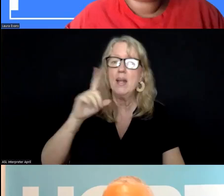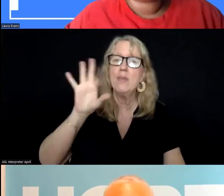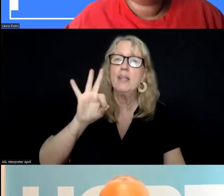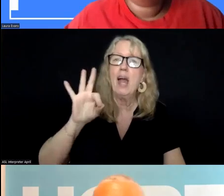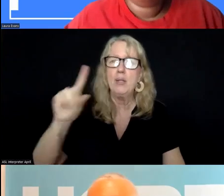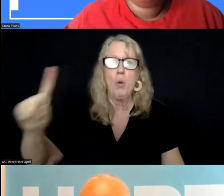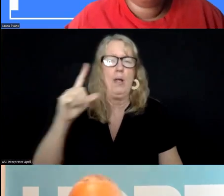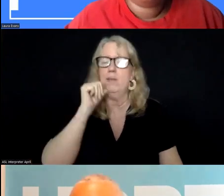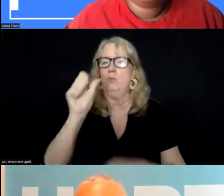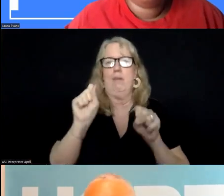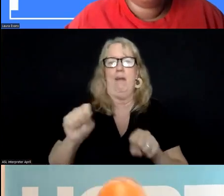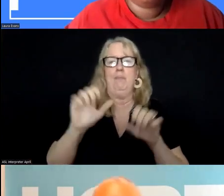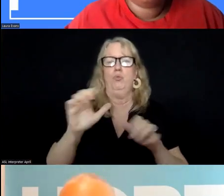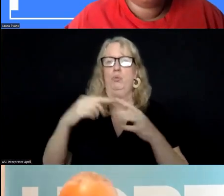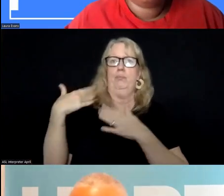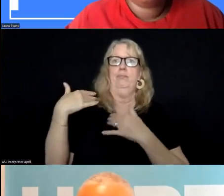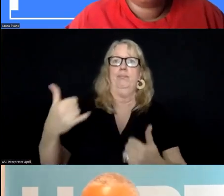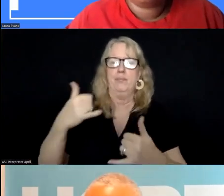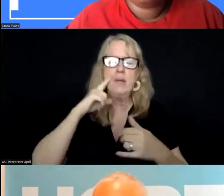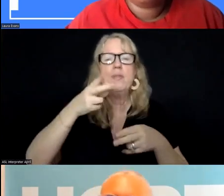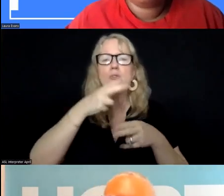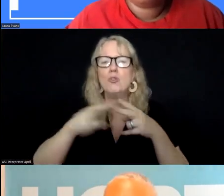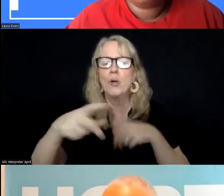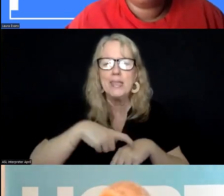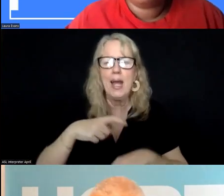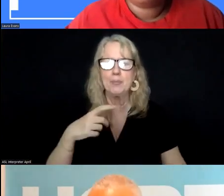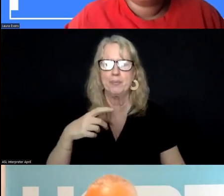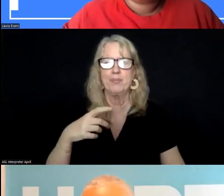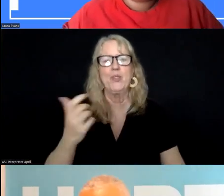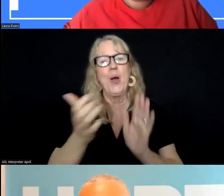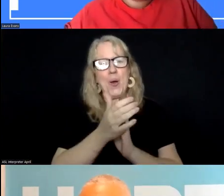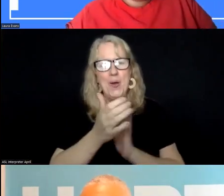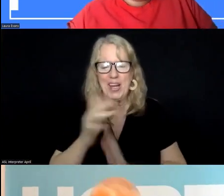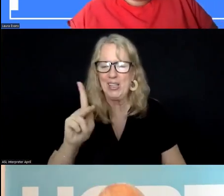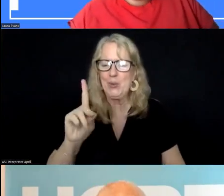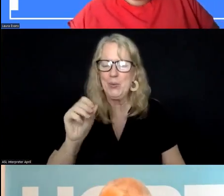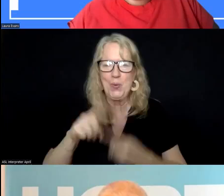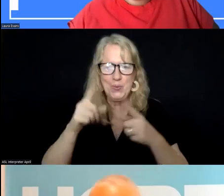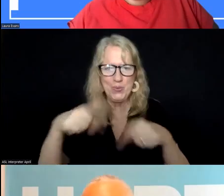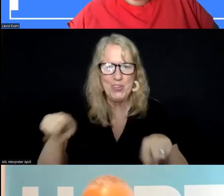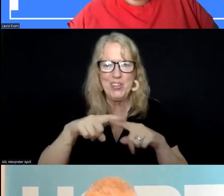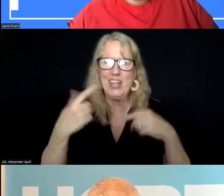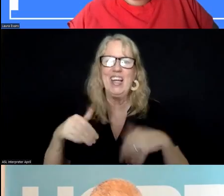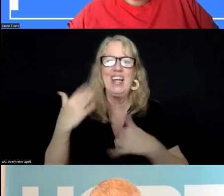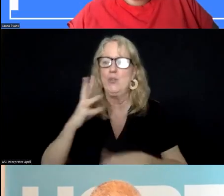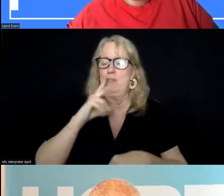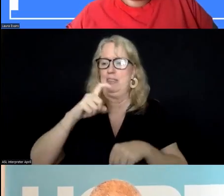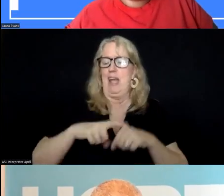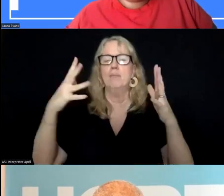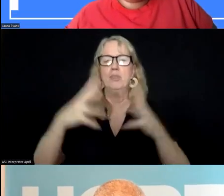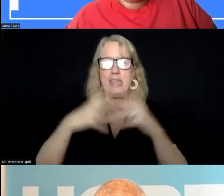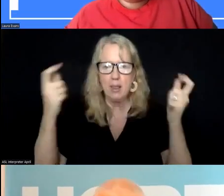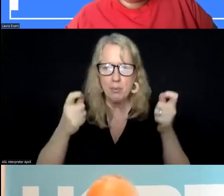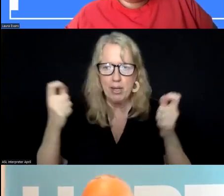911, they were not able to do what we've been able to do in this short period of time. So kudos to you for that. And it is absolutely time to celebrate and